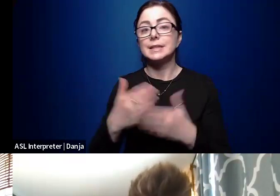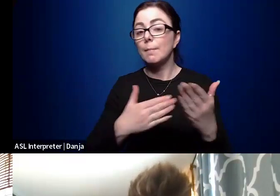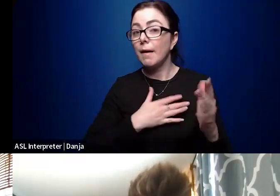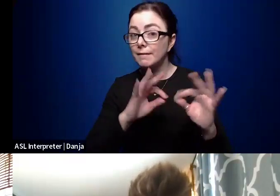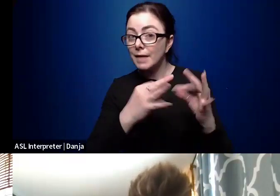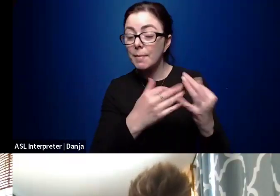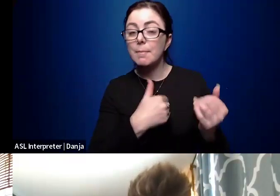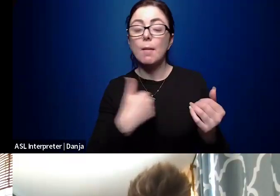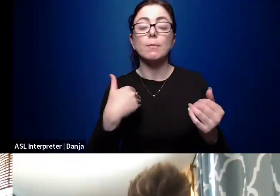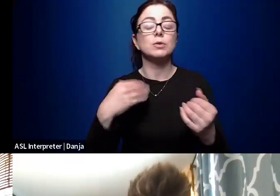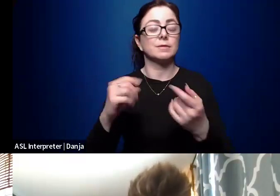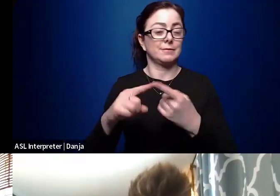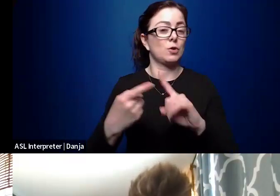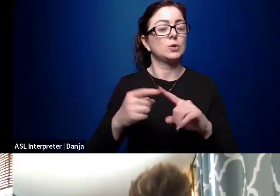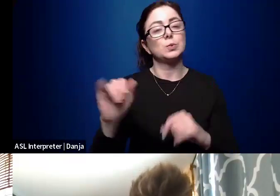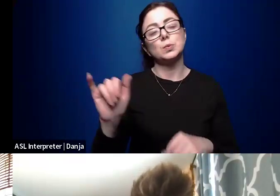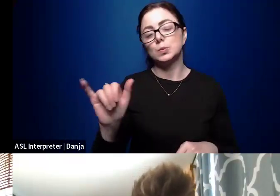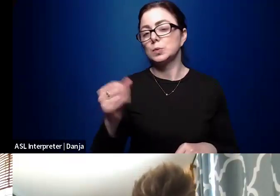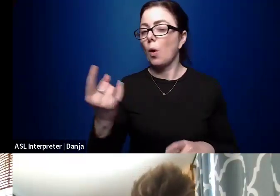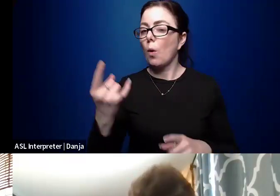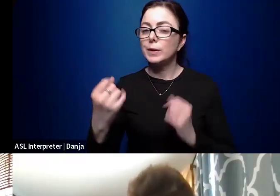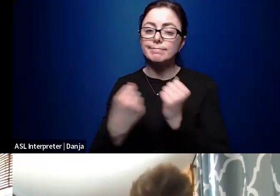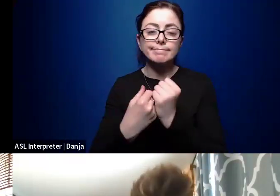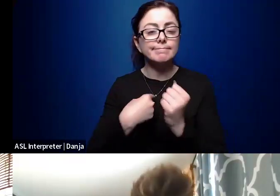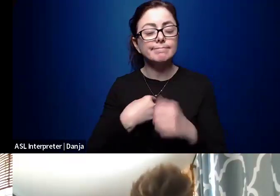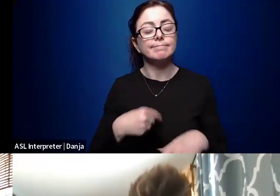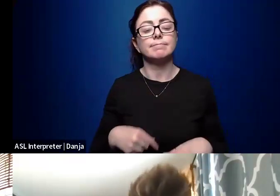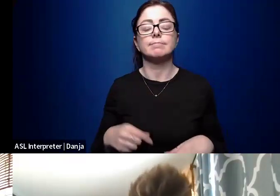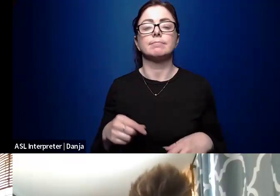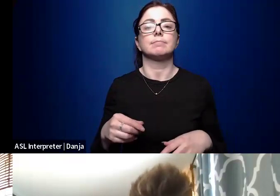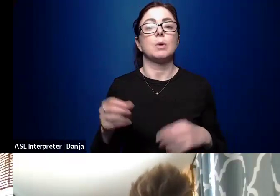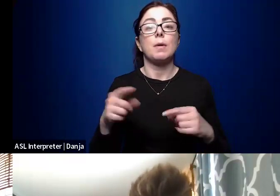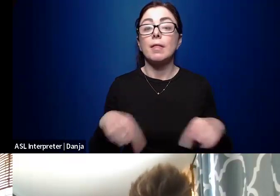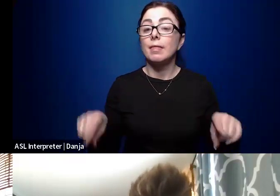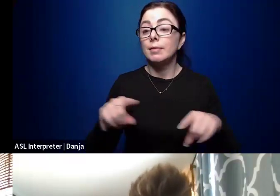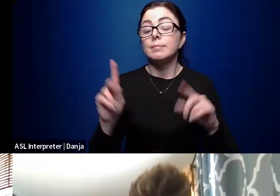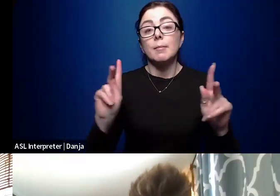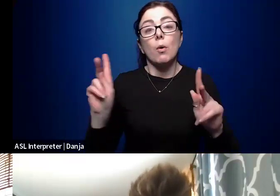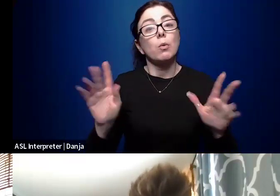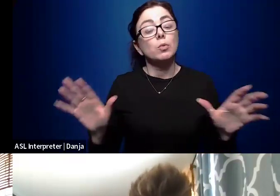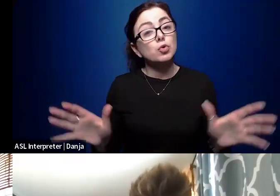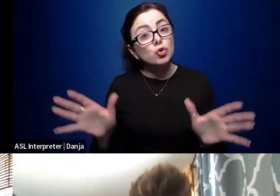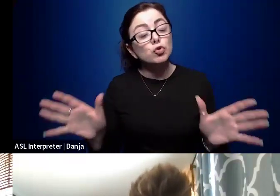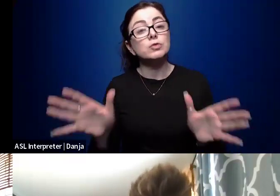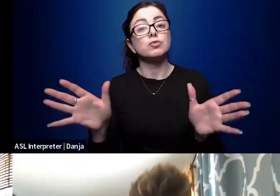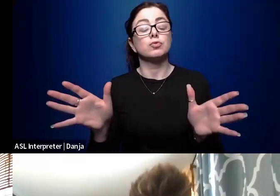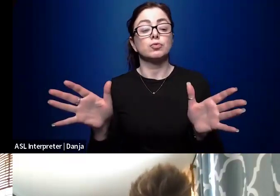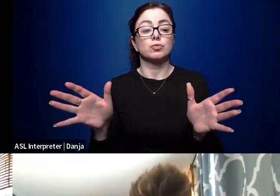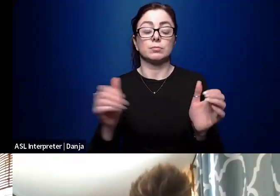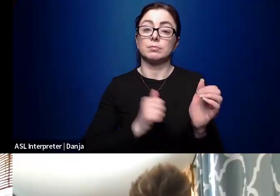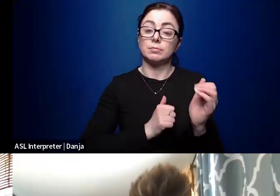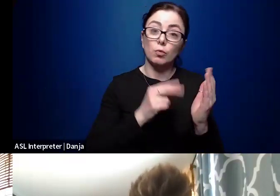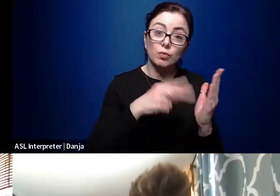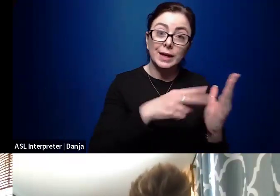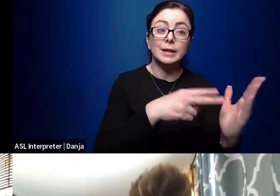friends too. So just having that encouragement, and then just reading and being